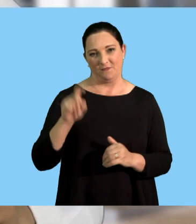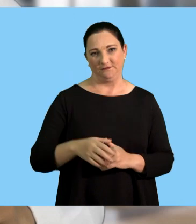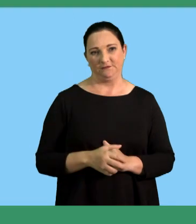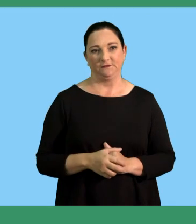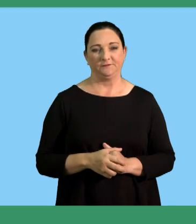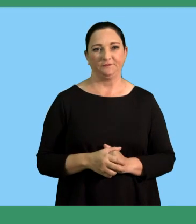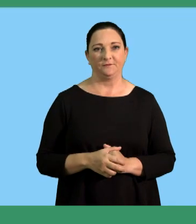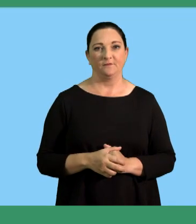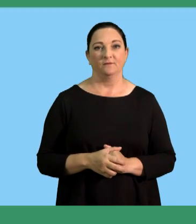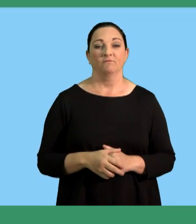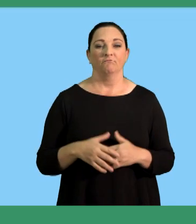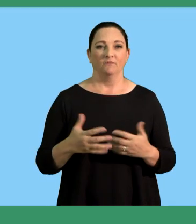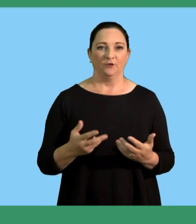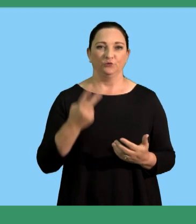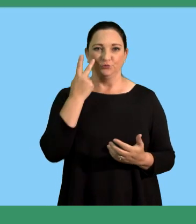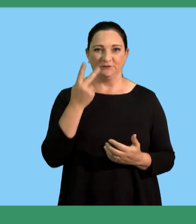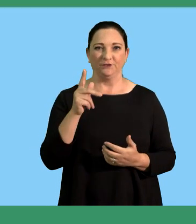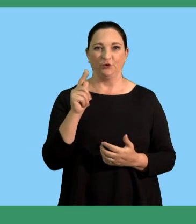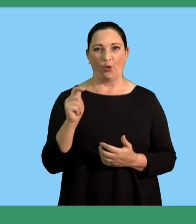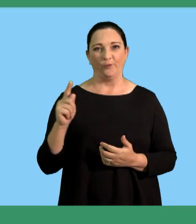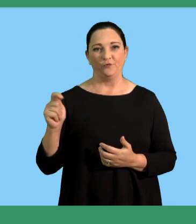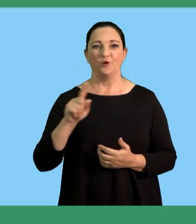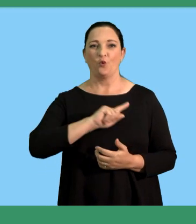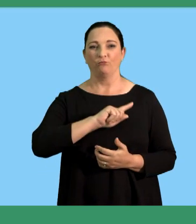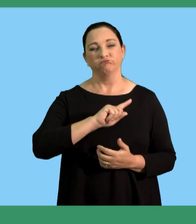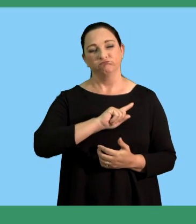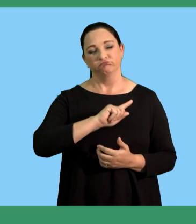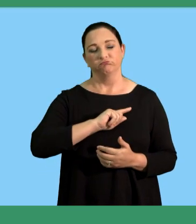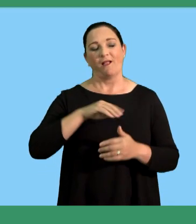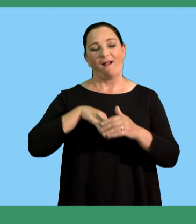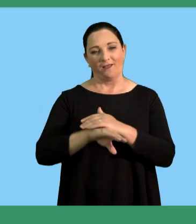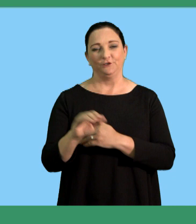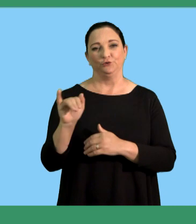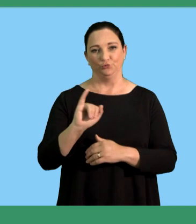would receive because they were underinsured.